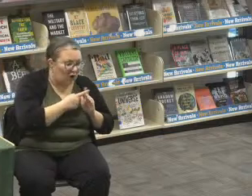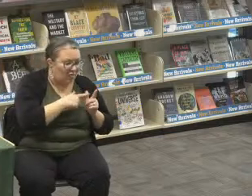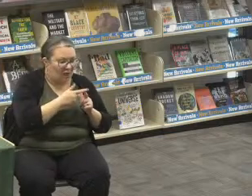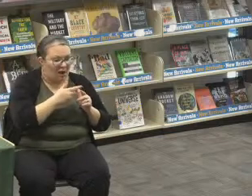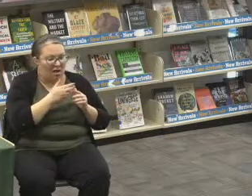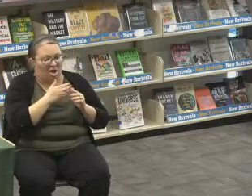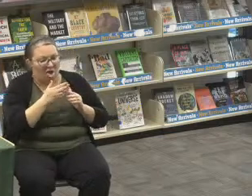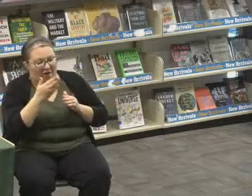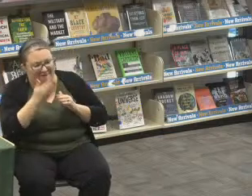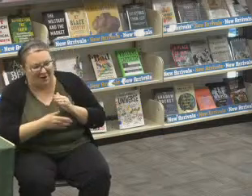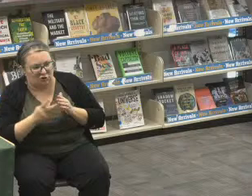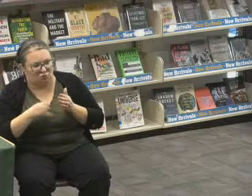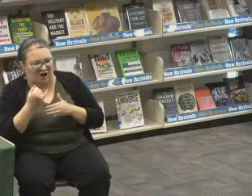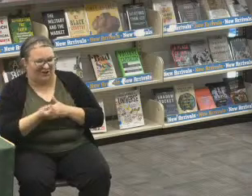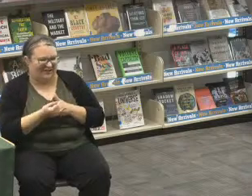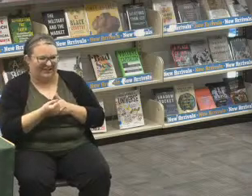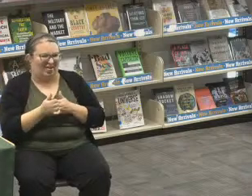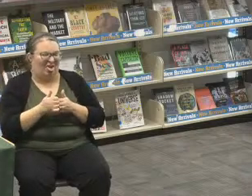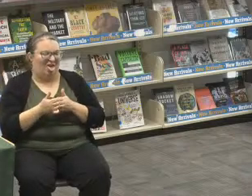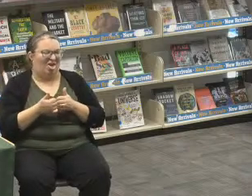in projects.